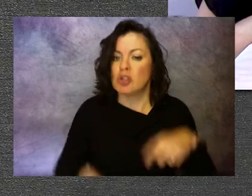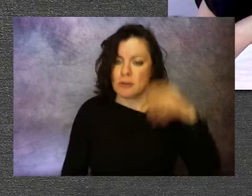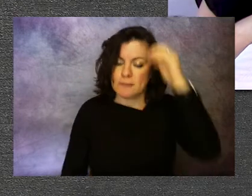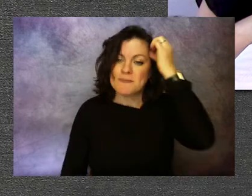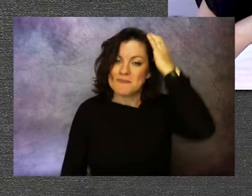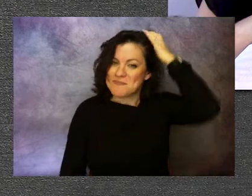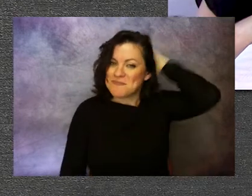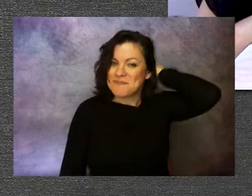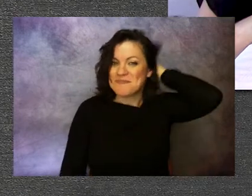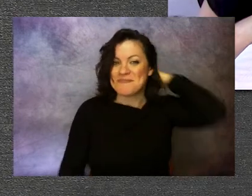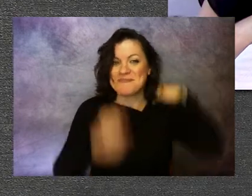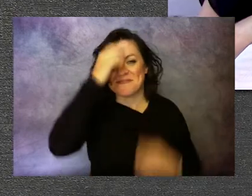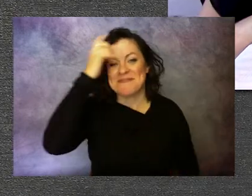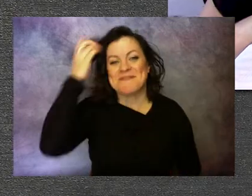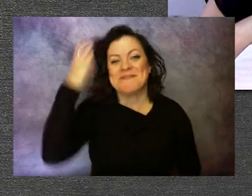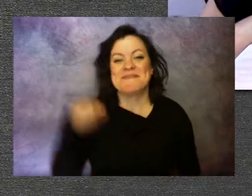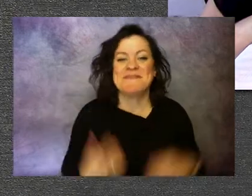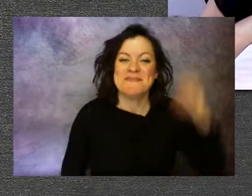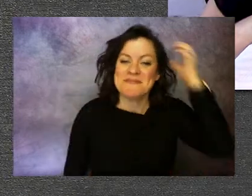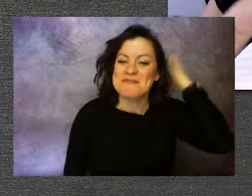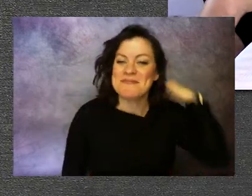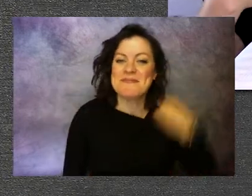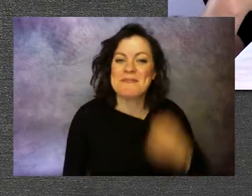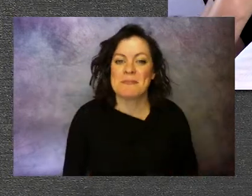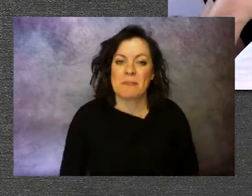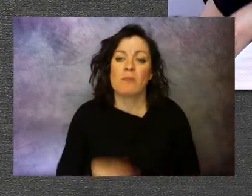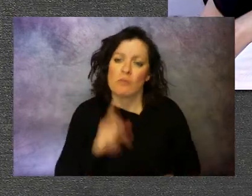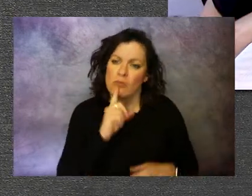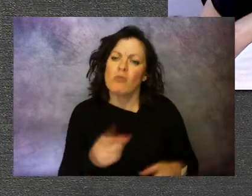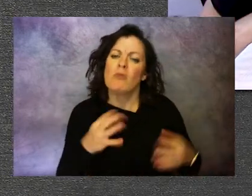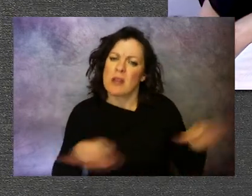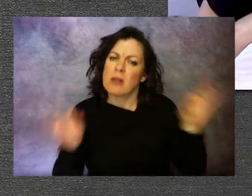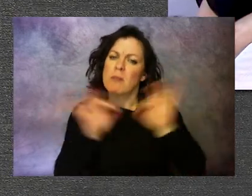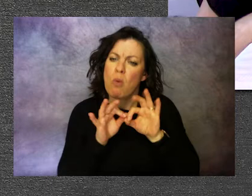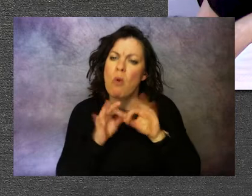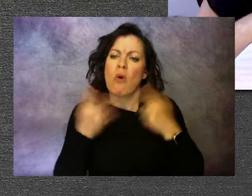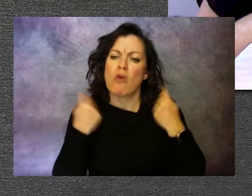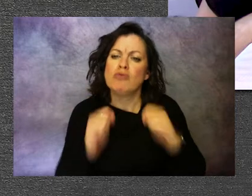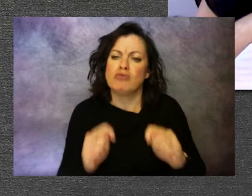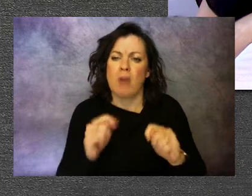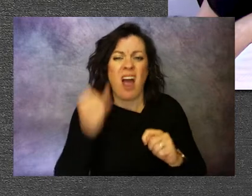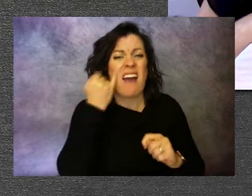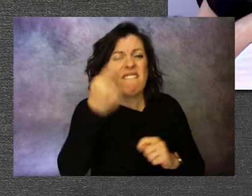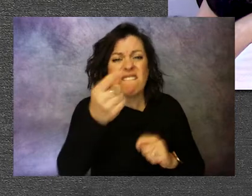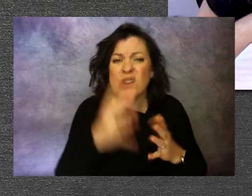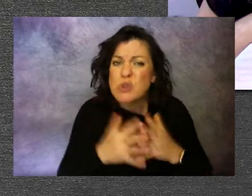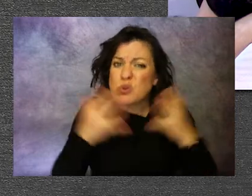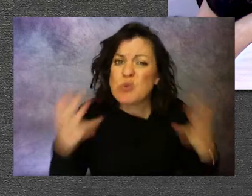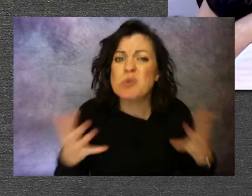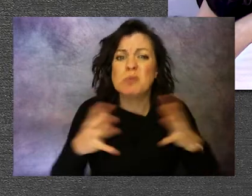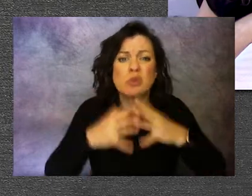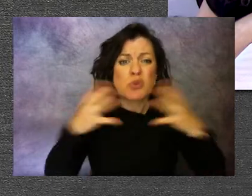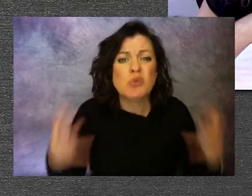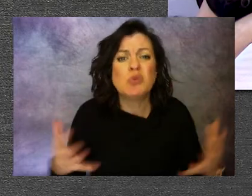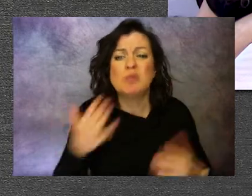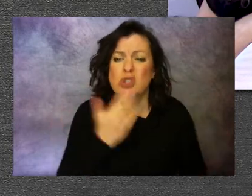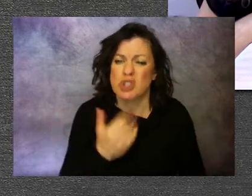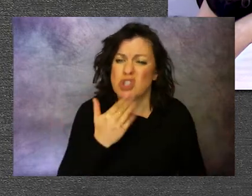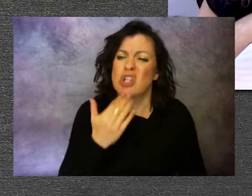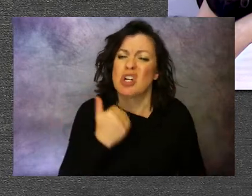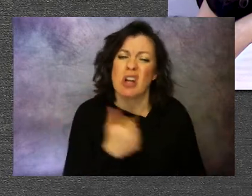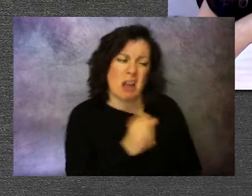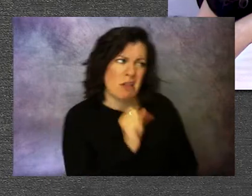day. Yeah. And you really should try to avoid eating too many sweet things. Yeah, I like them,